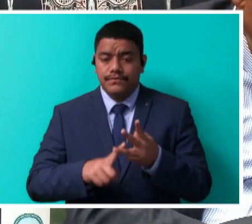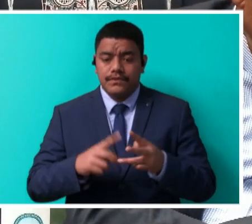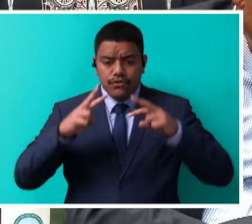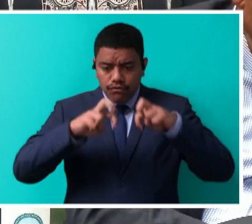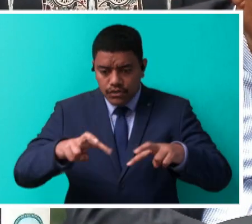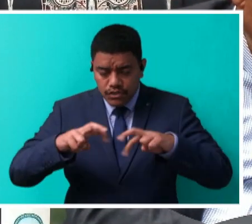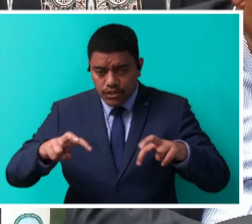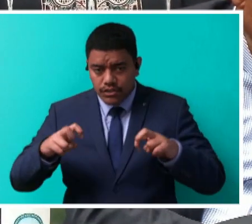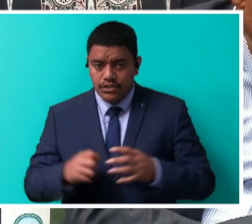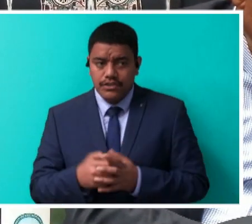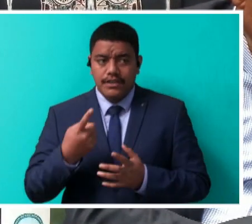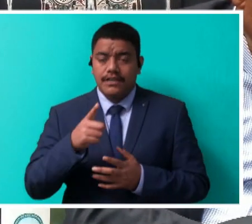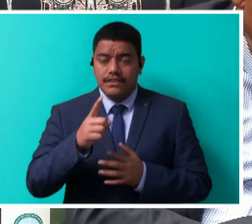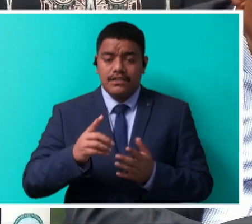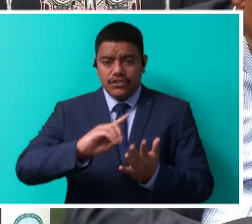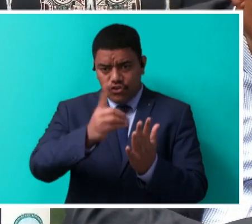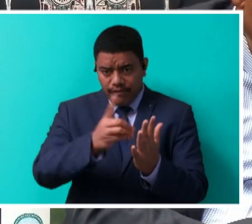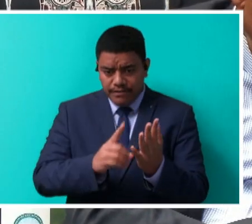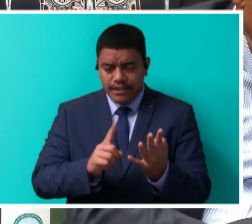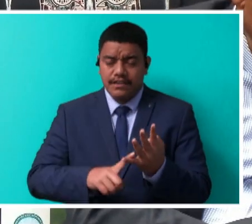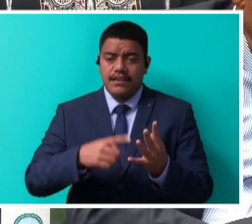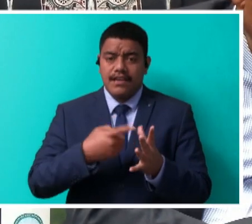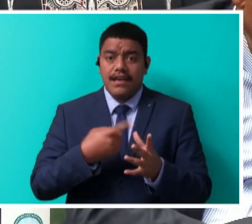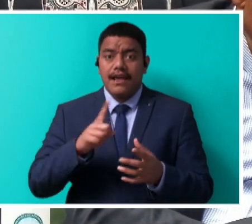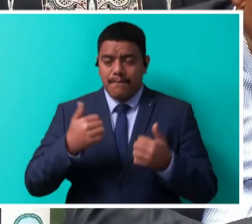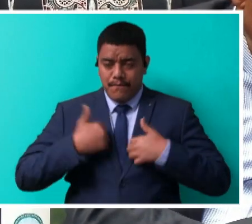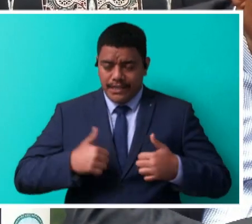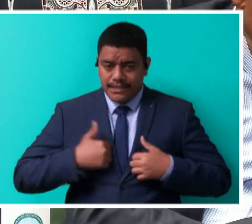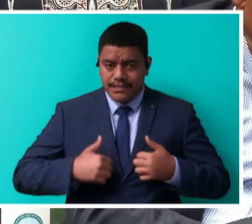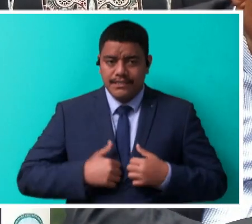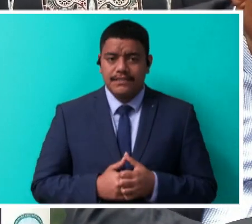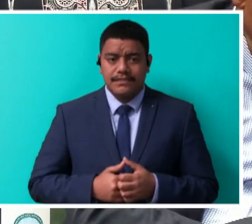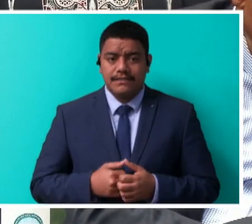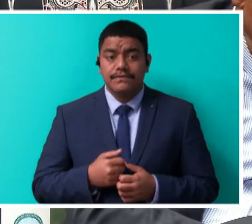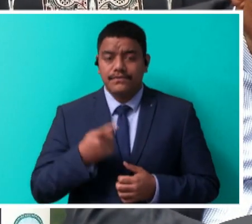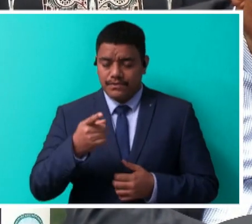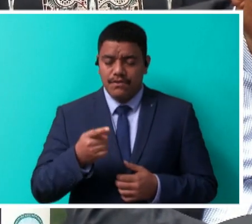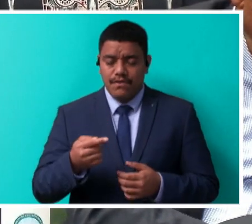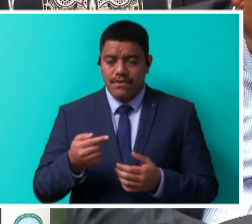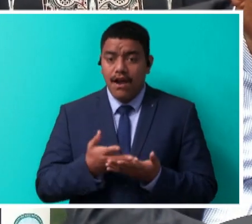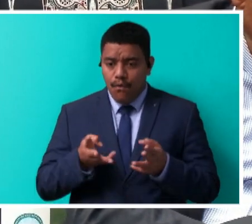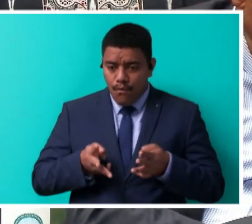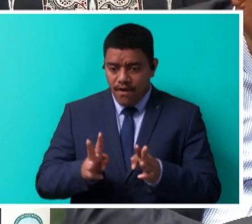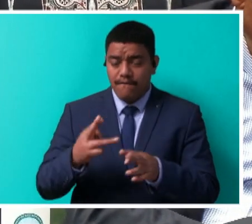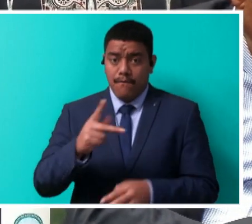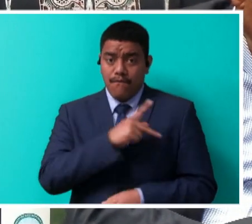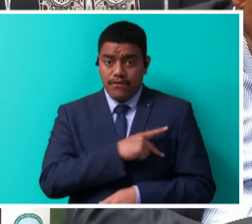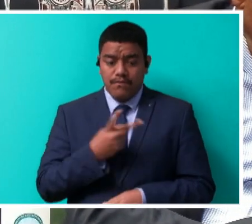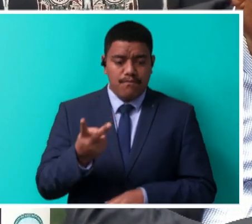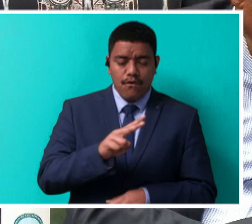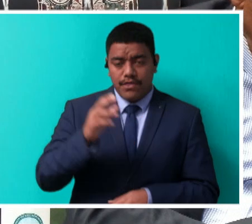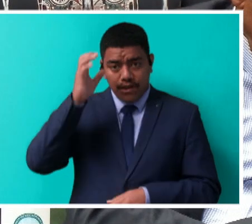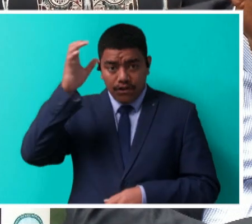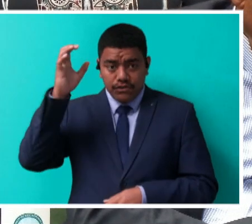research, legislative drafting, and legal practice. It paves the way for legal professionals from both countries